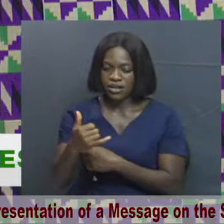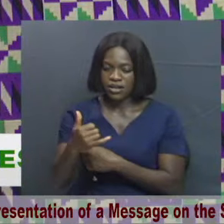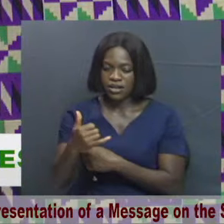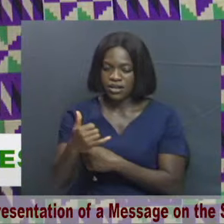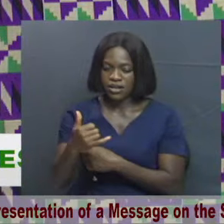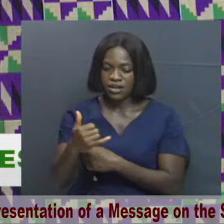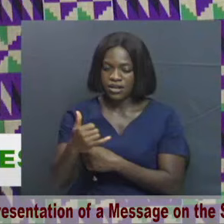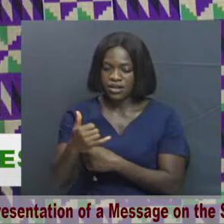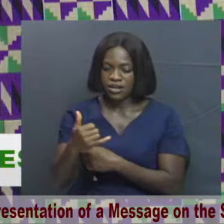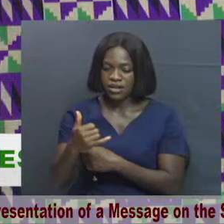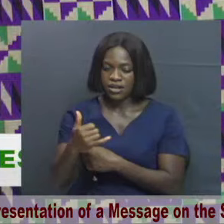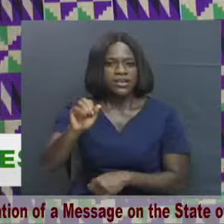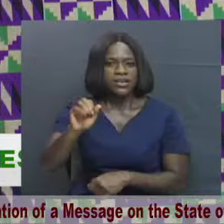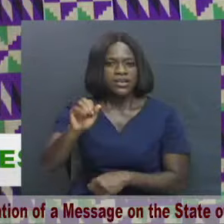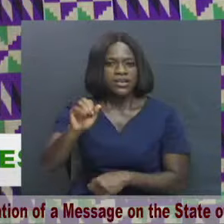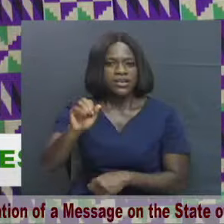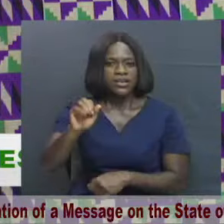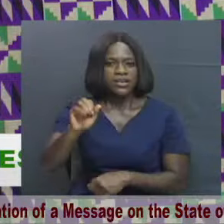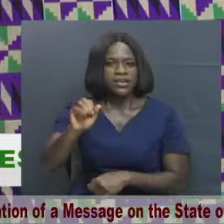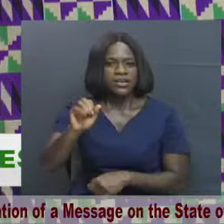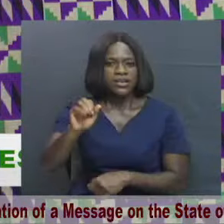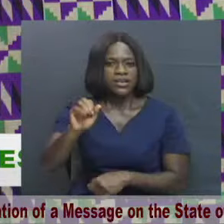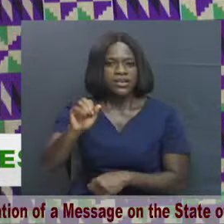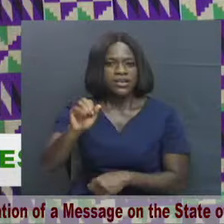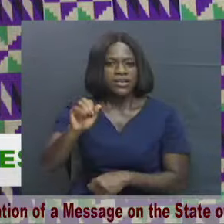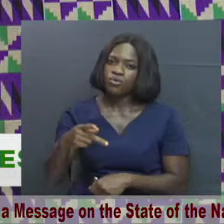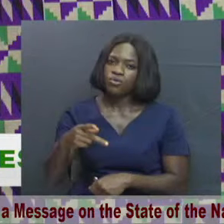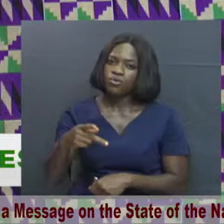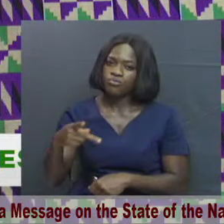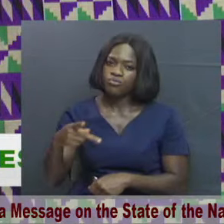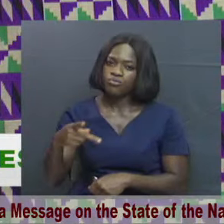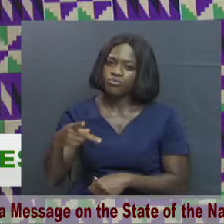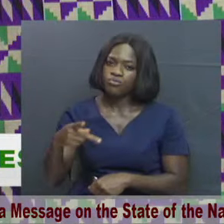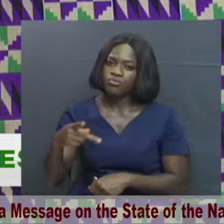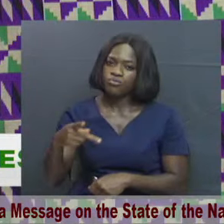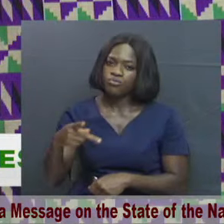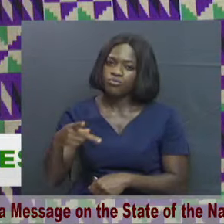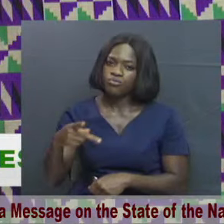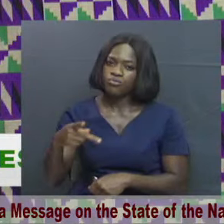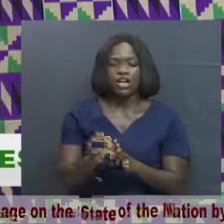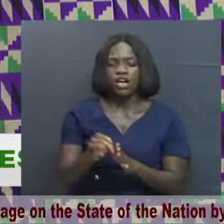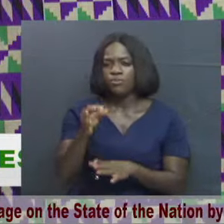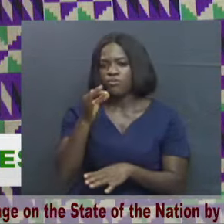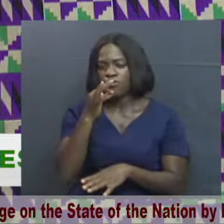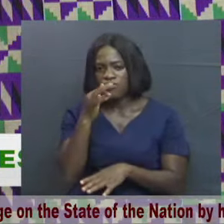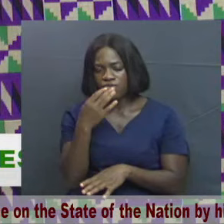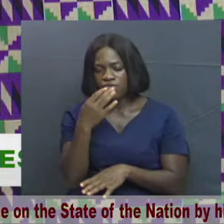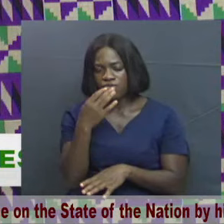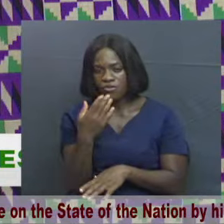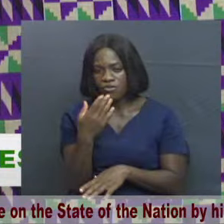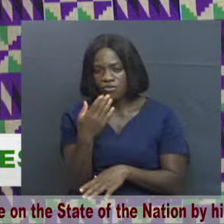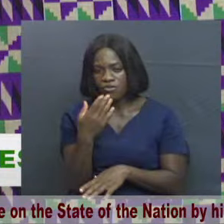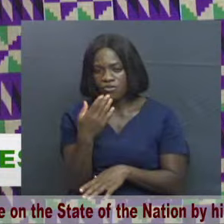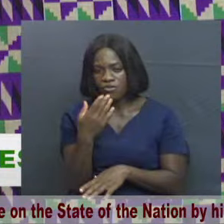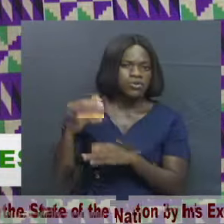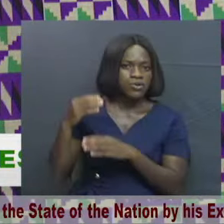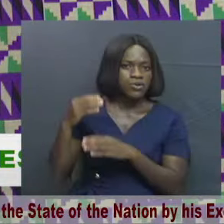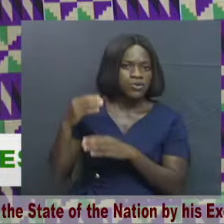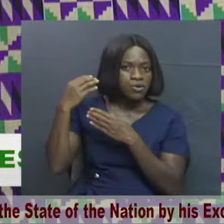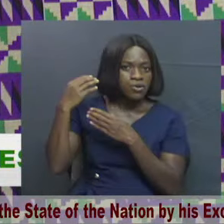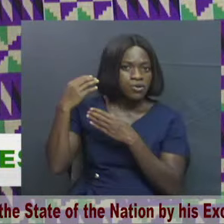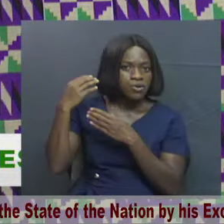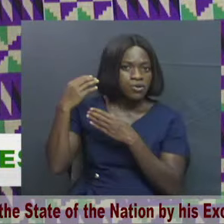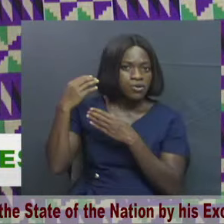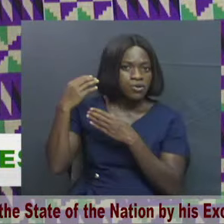from Ghana like cosmetics processed foods veg Bridges coconut oil sheer butter and